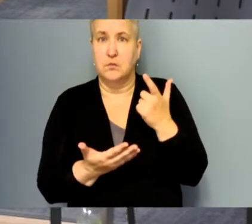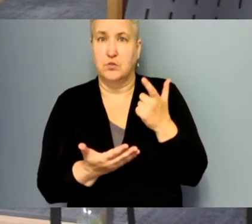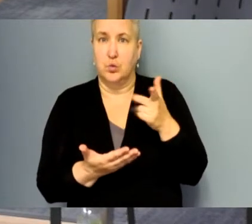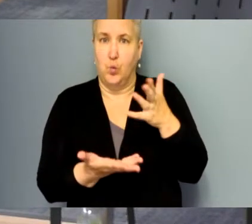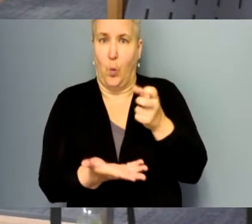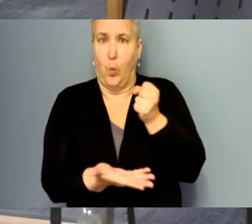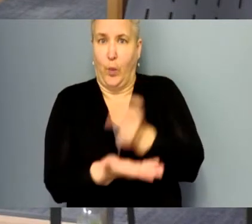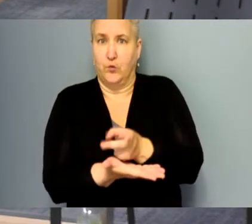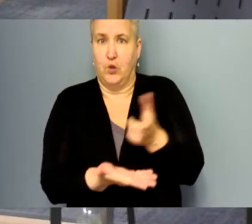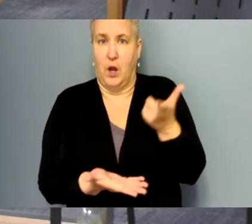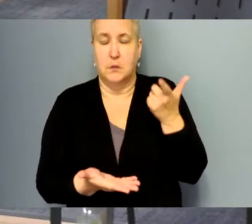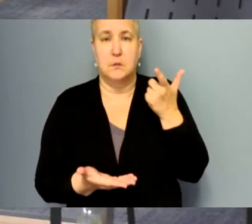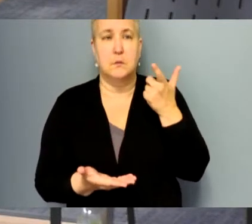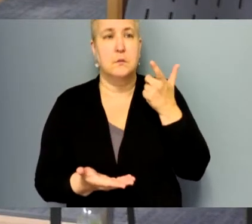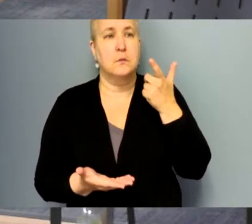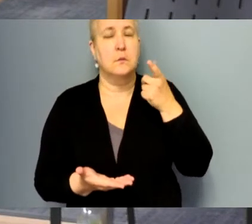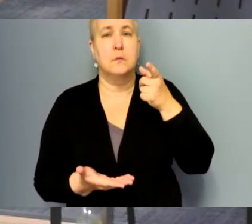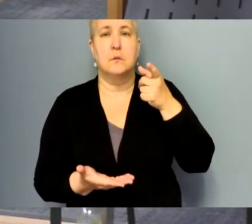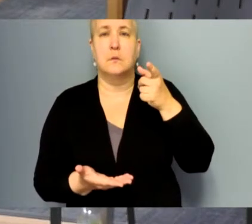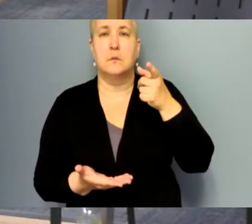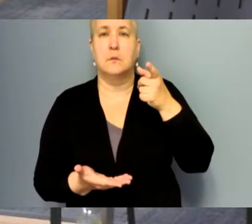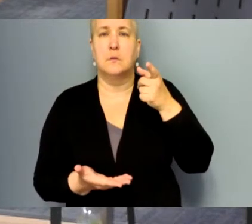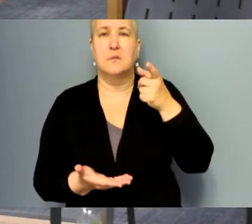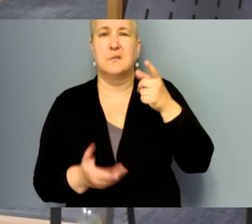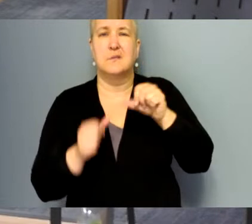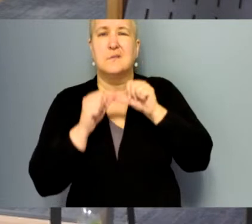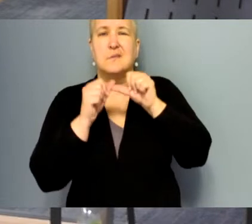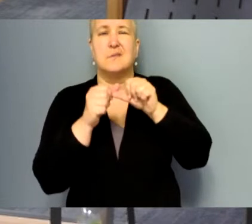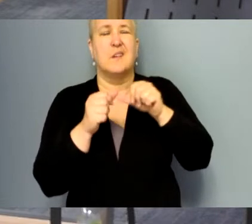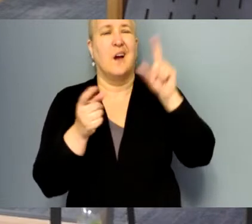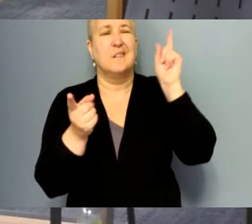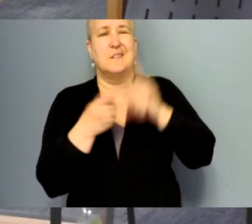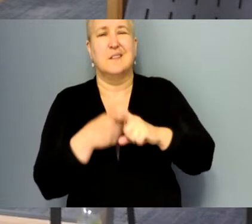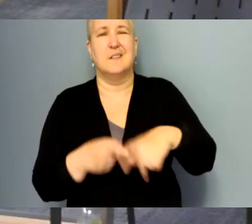authorize are extended out until